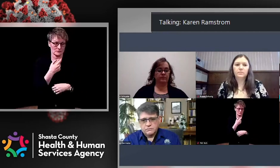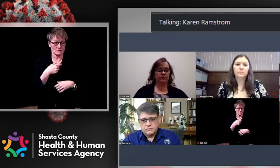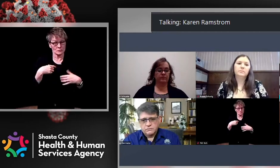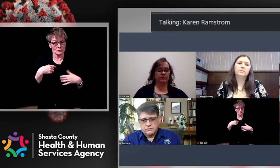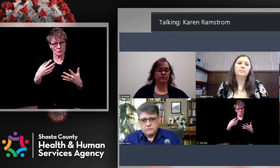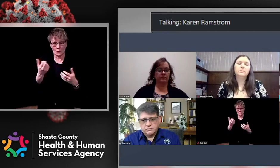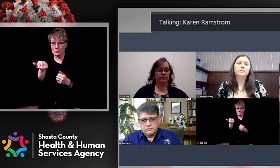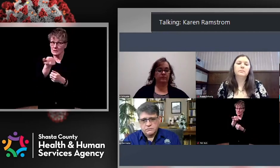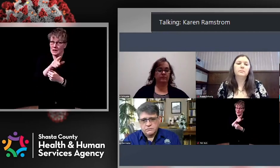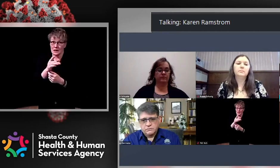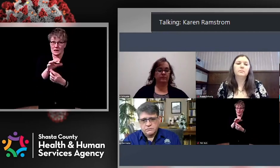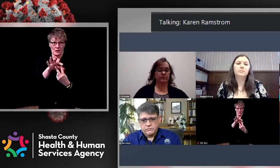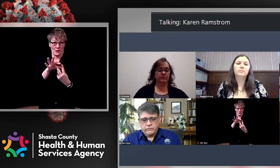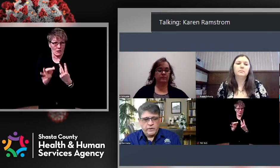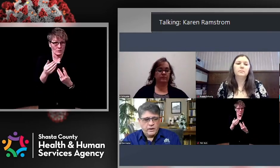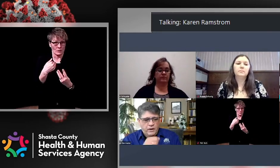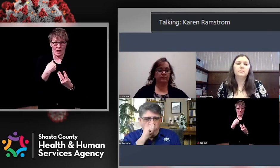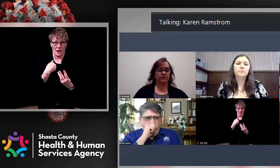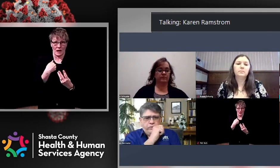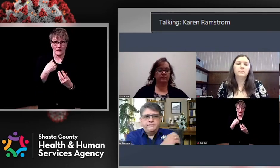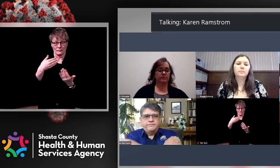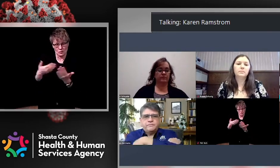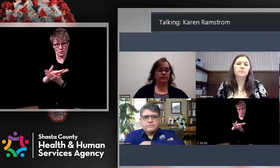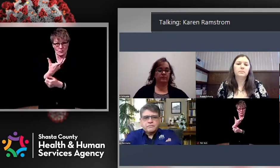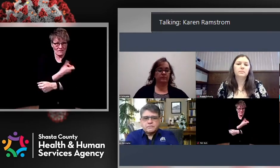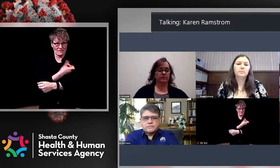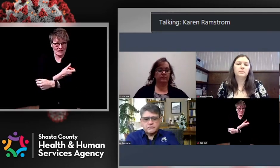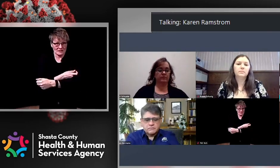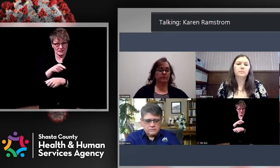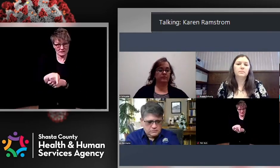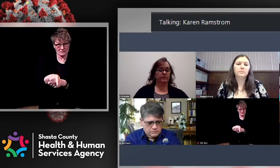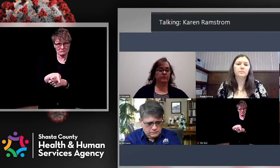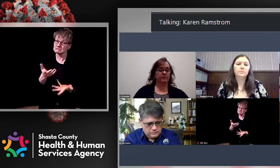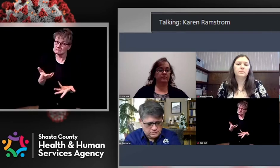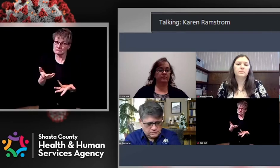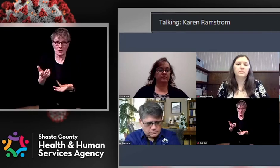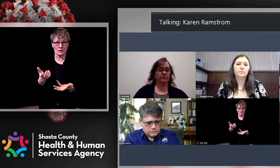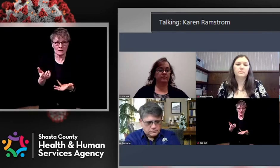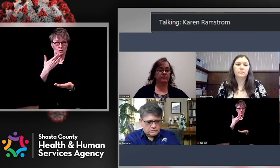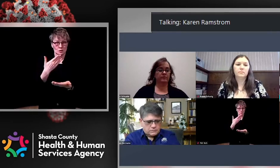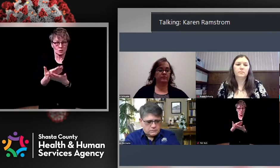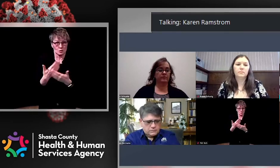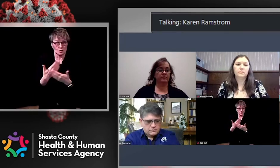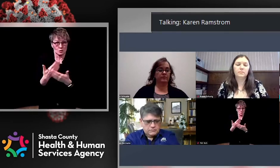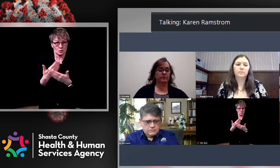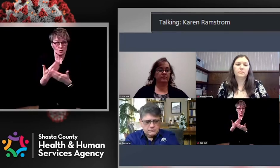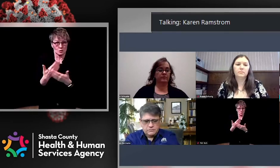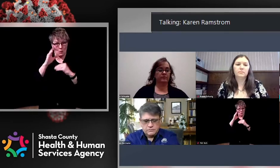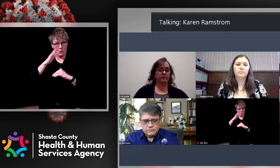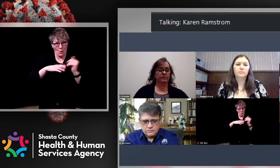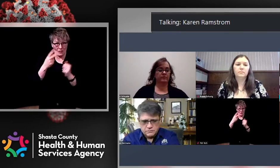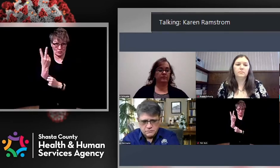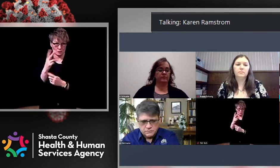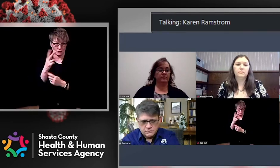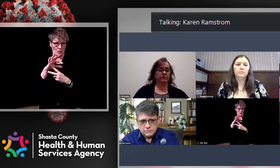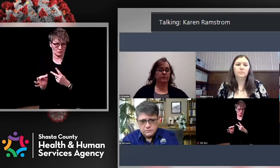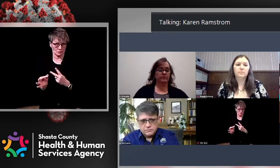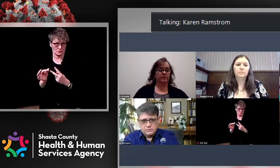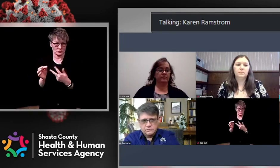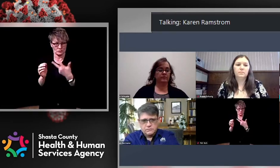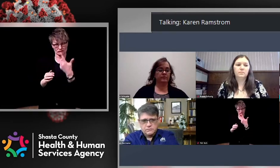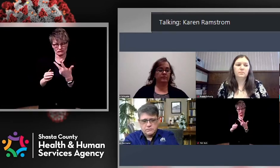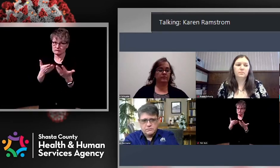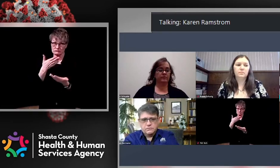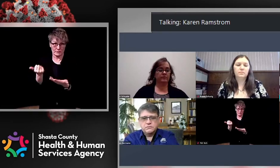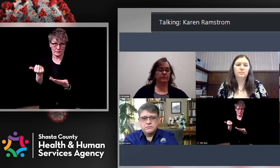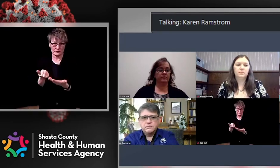along. We don't know for sure that the supply chain, you know, we're hoping that the supply chain